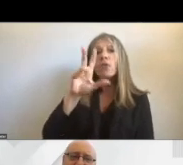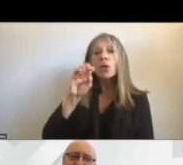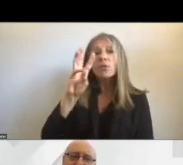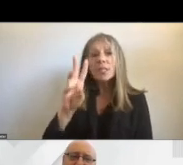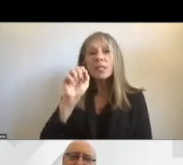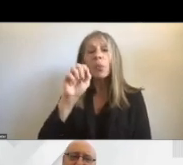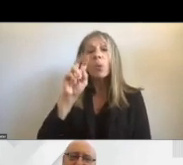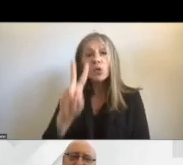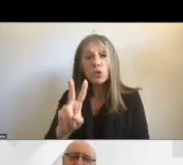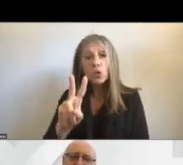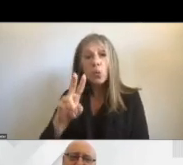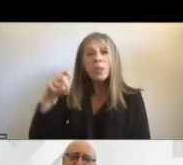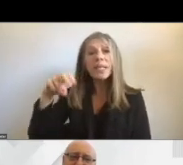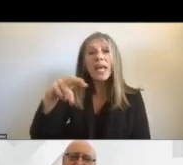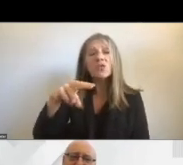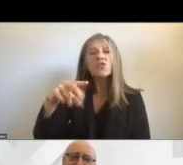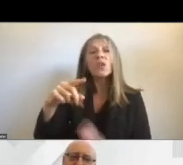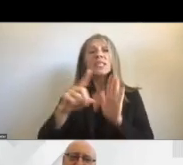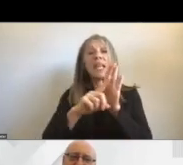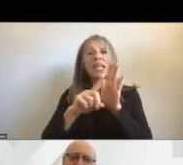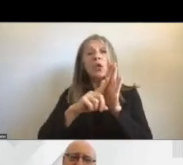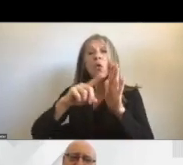of unprotected areas of the platform.